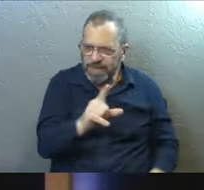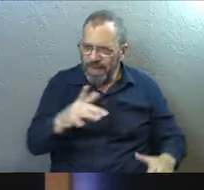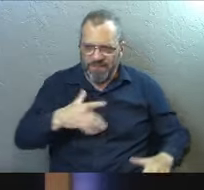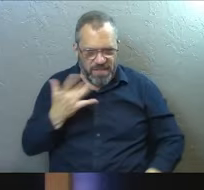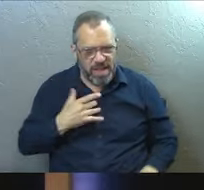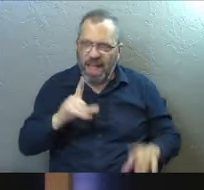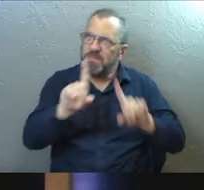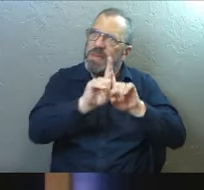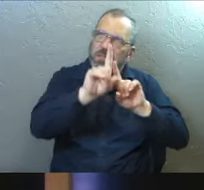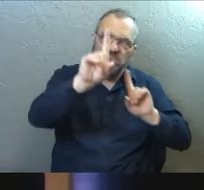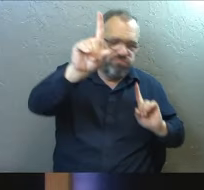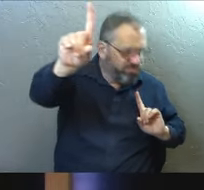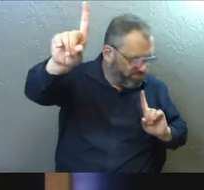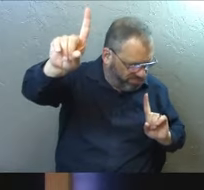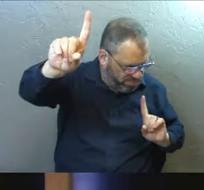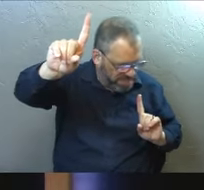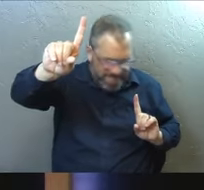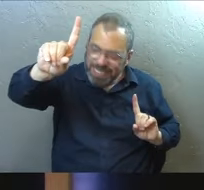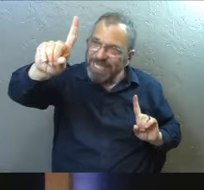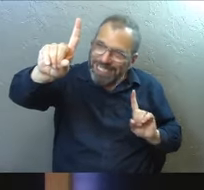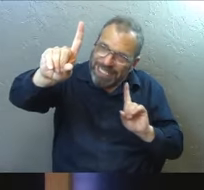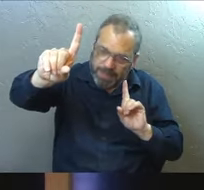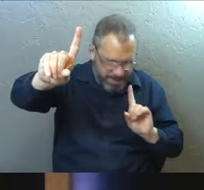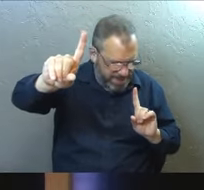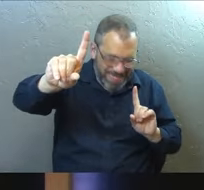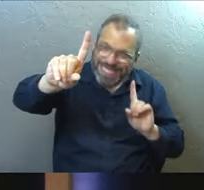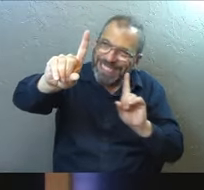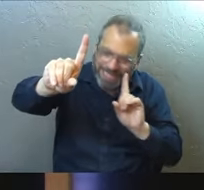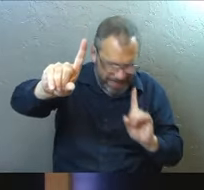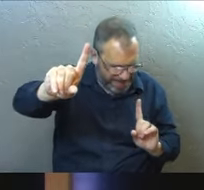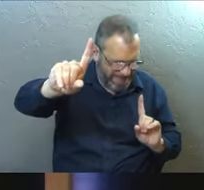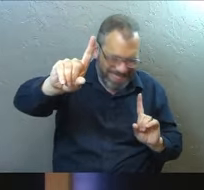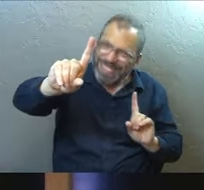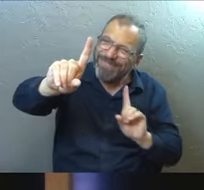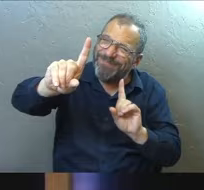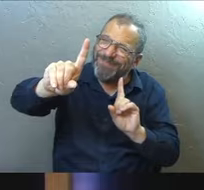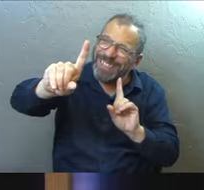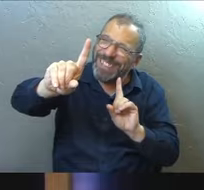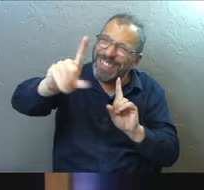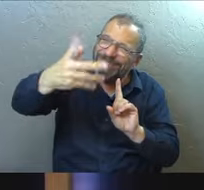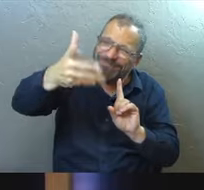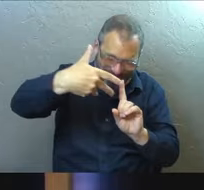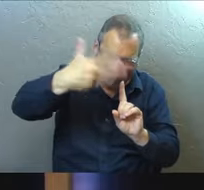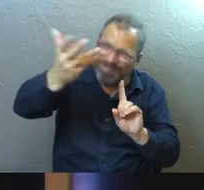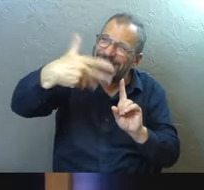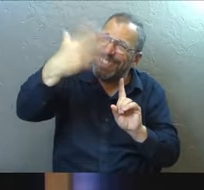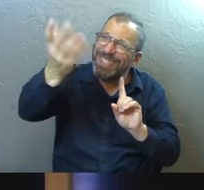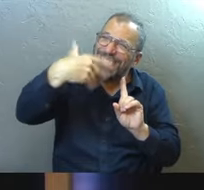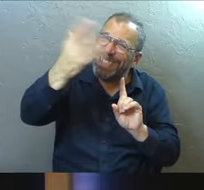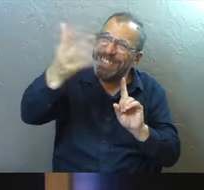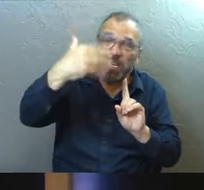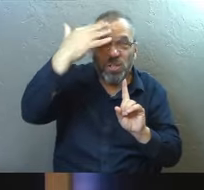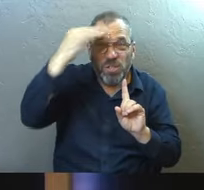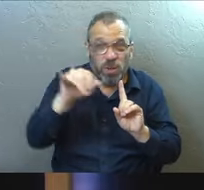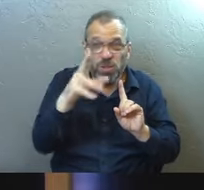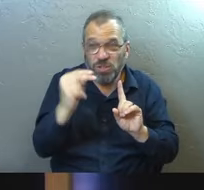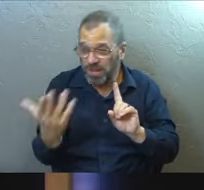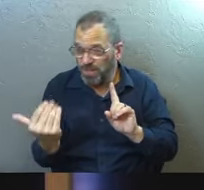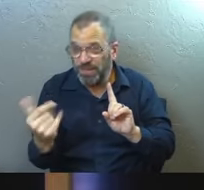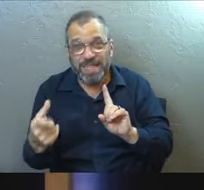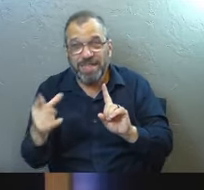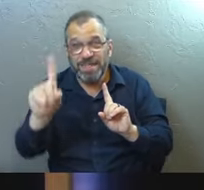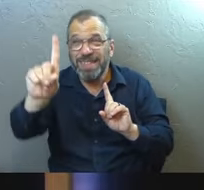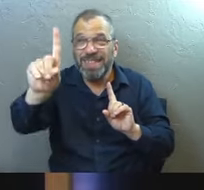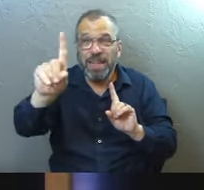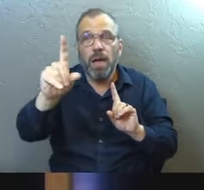I feel like I'm far from God and the relationship is just like not there. And I don't feel close and I don't feel, and you're in that John 15 place,